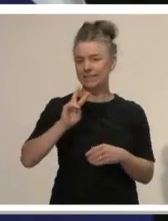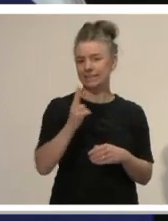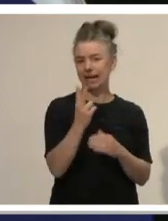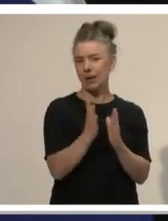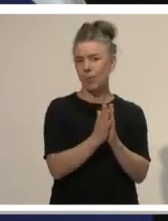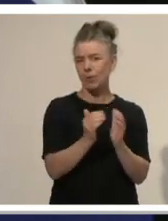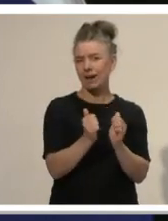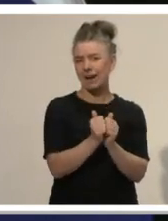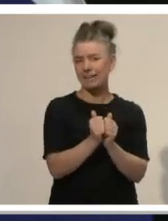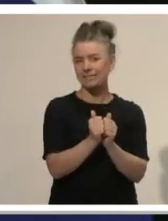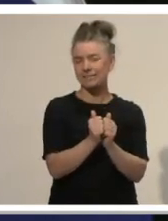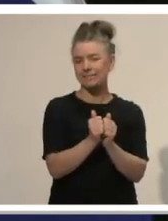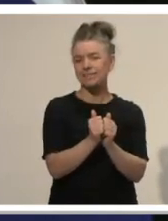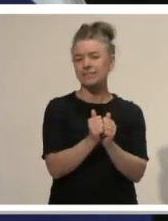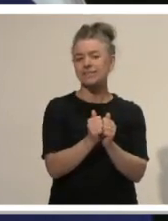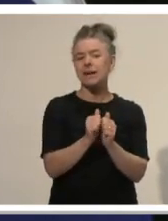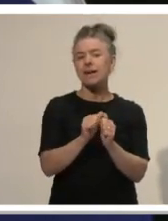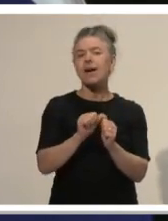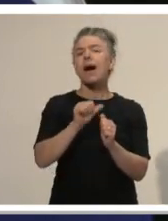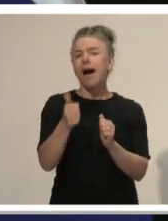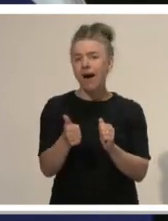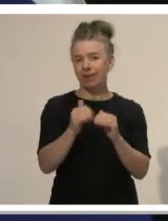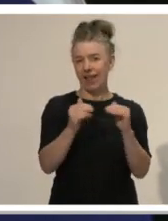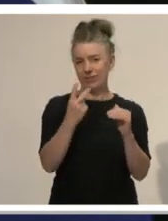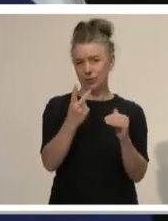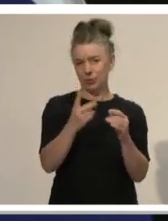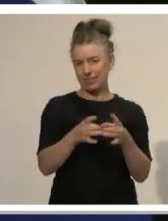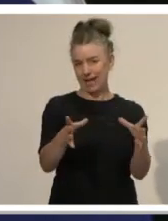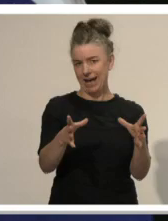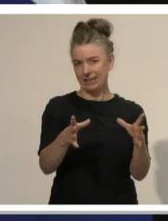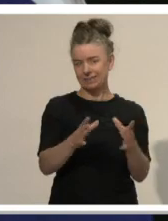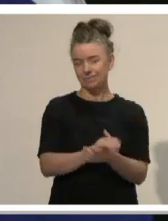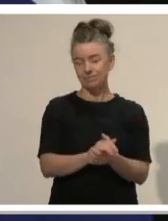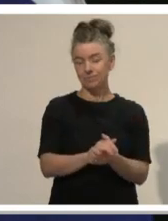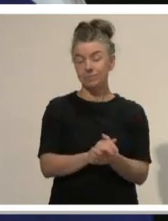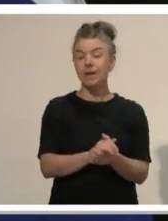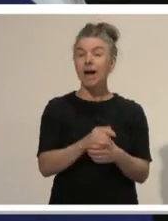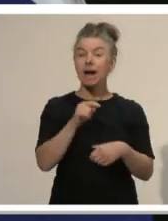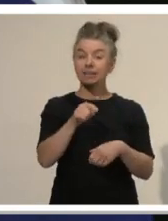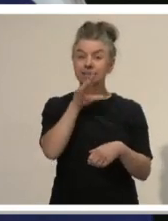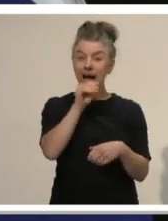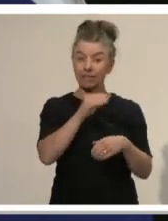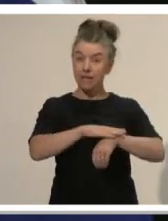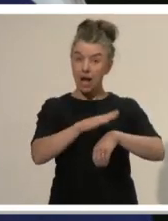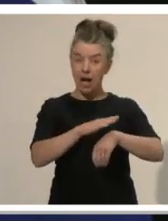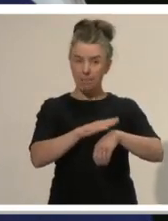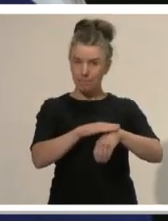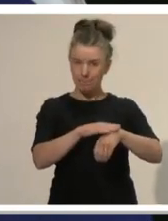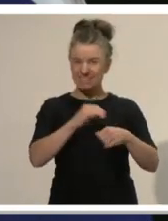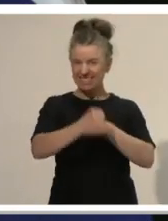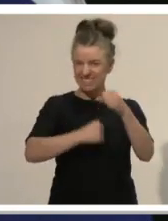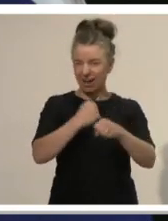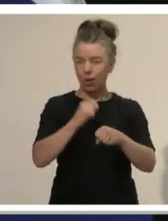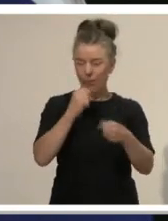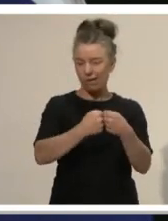after New Zealand moves to Alert Level 2. The season, once it gets underway, will be extended to make up for the